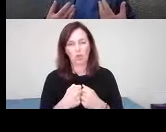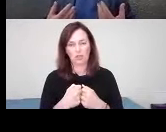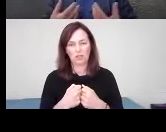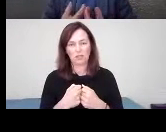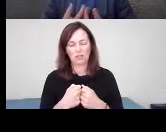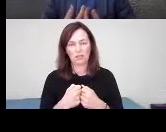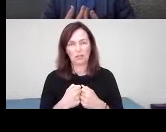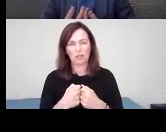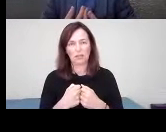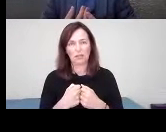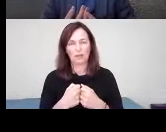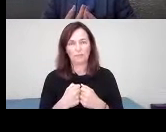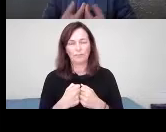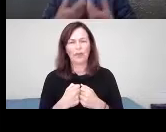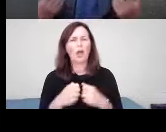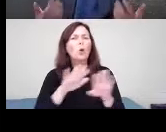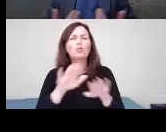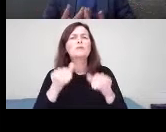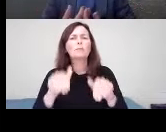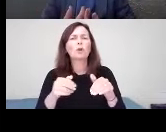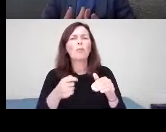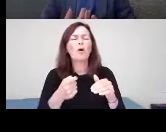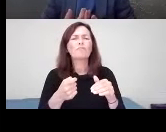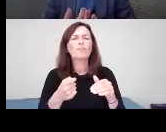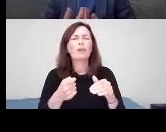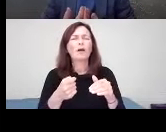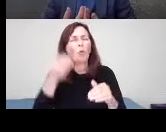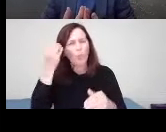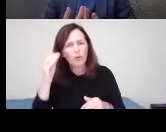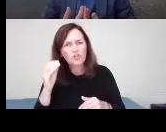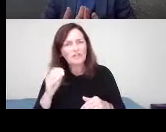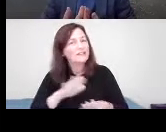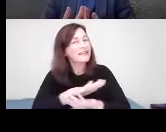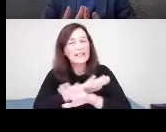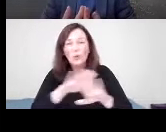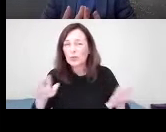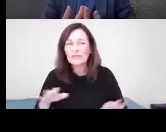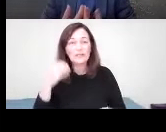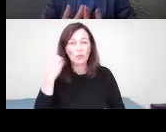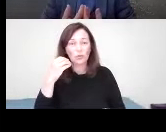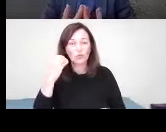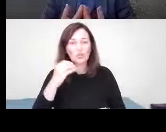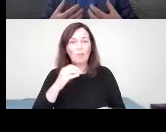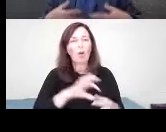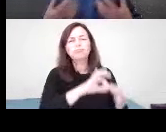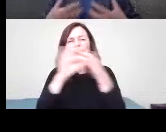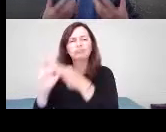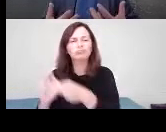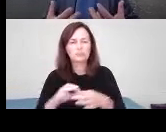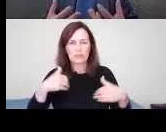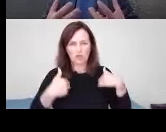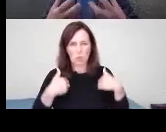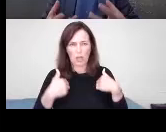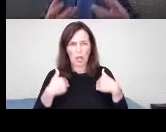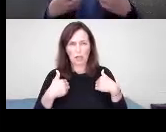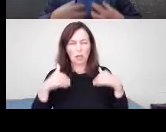and perfect in this life where we are living, but we need to really understand about our